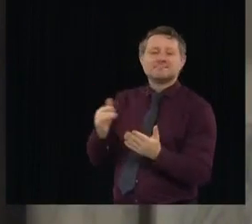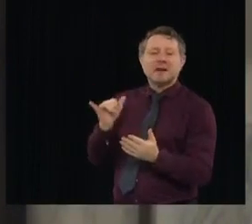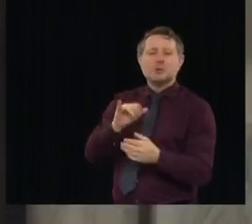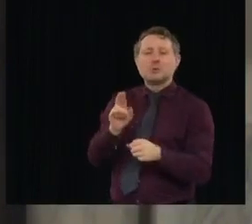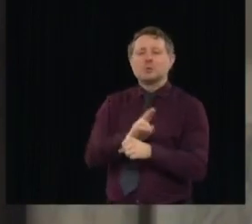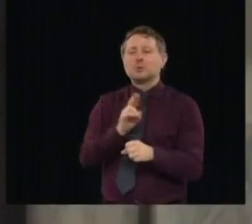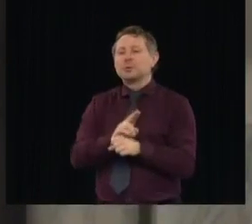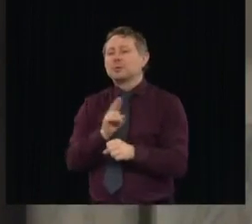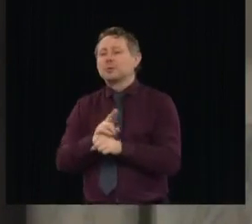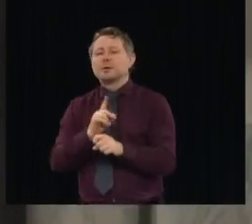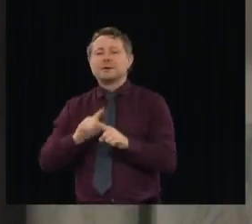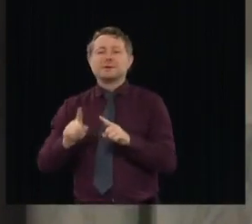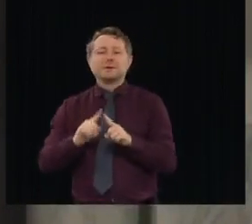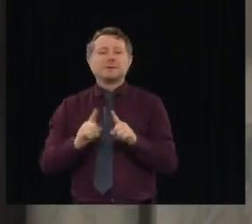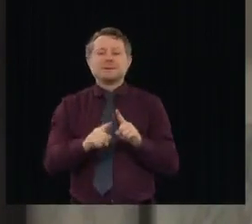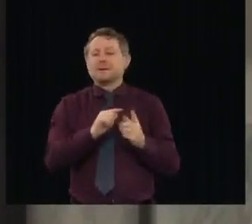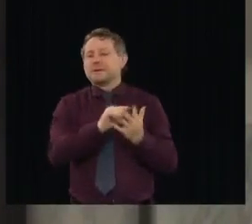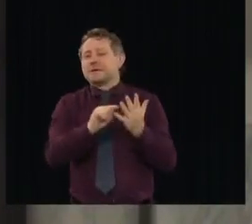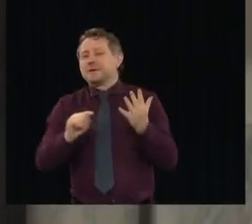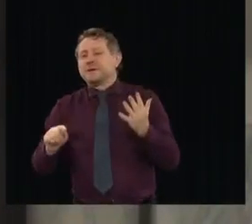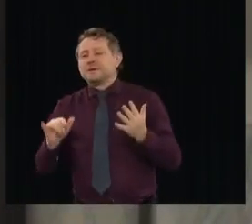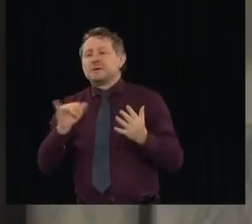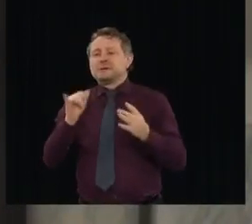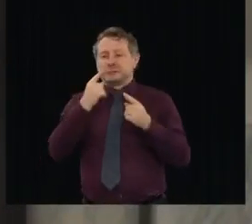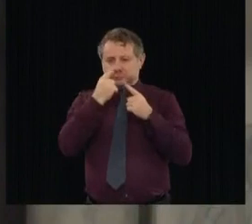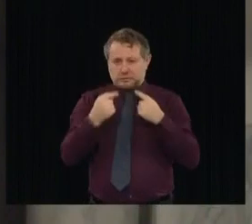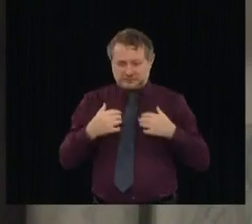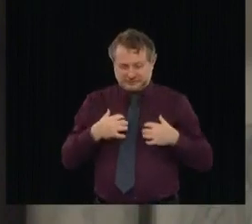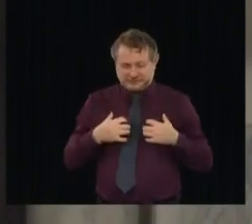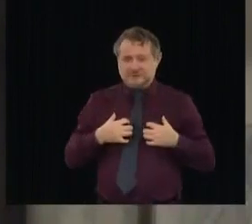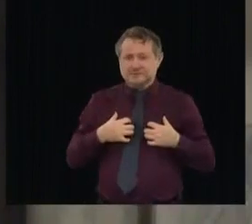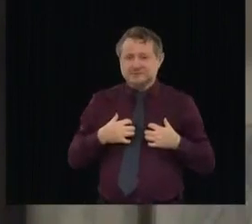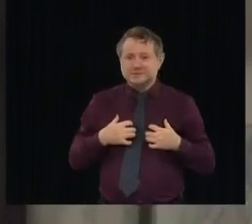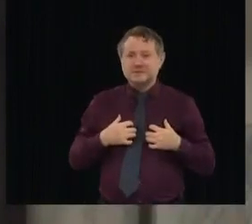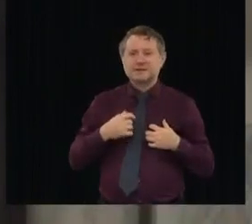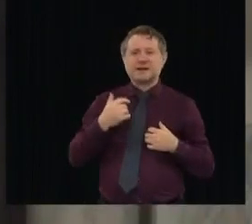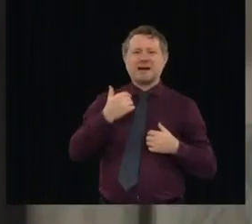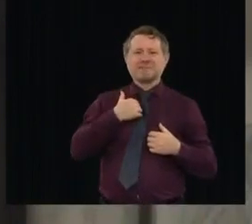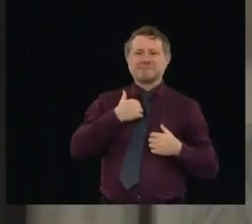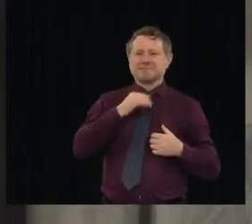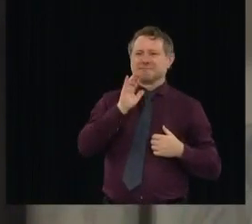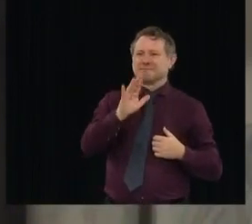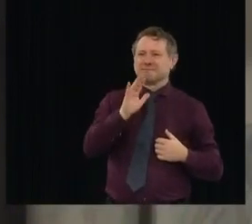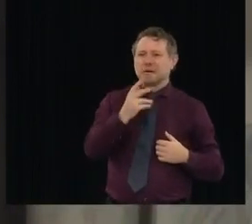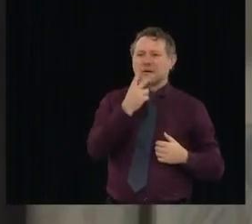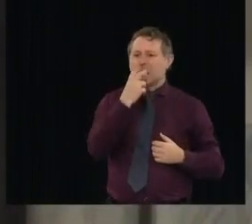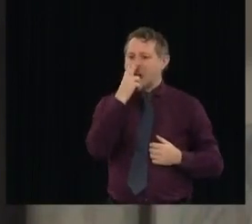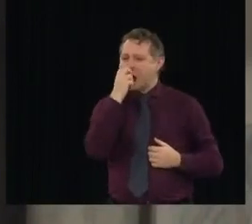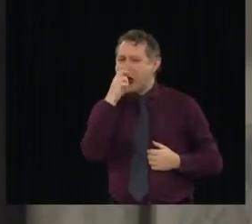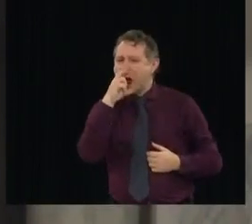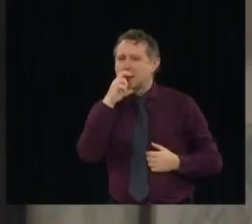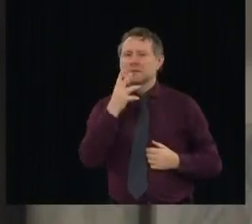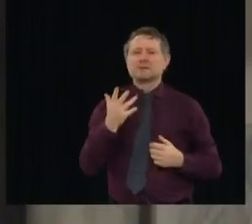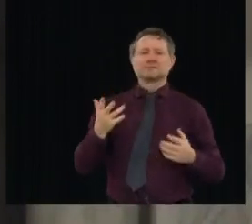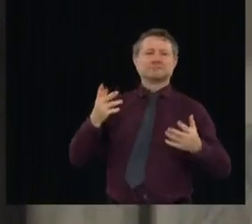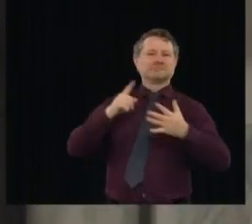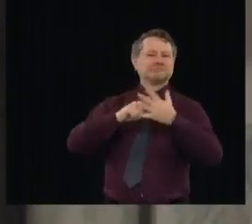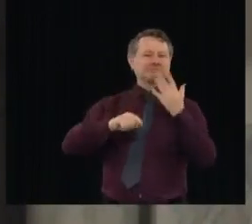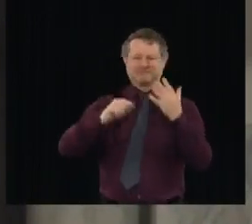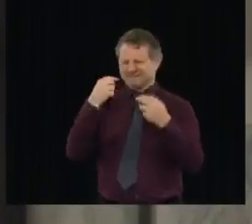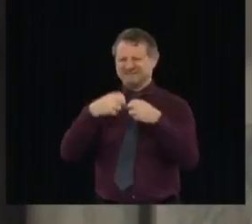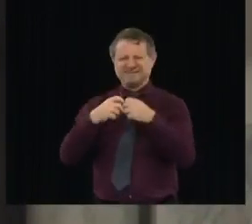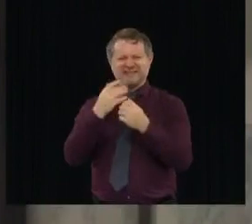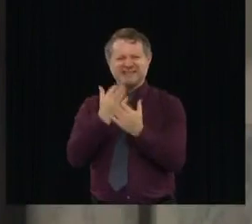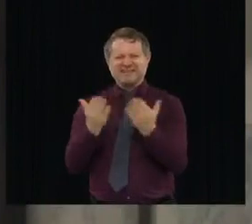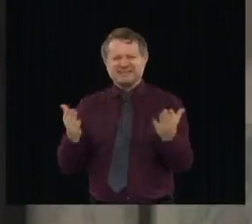spirometers or to check if they have asthma, they should have those in supply. So it really is tailored to each individual. But the overall precautions they should